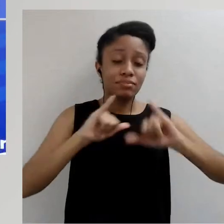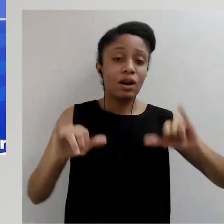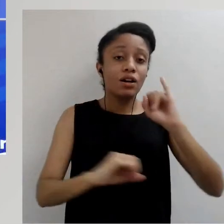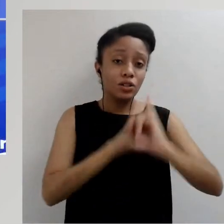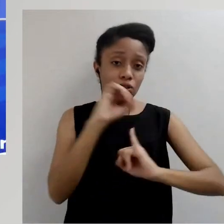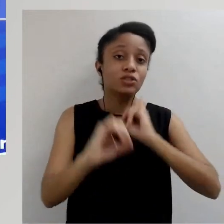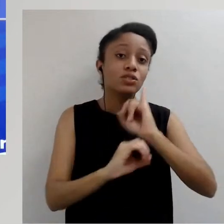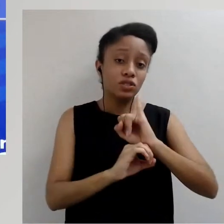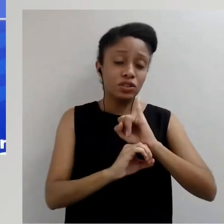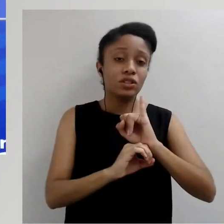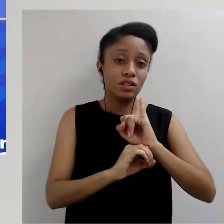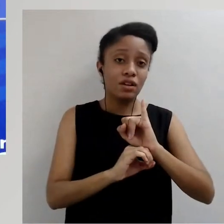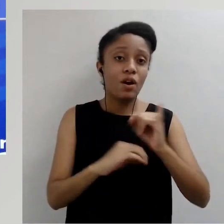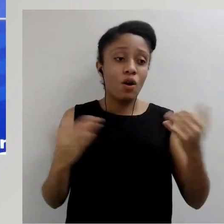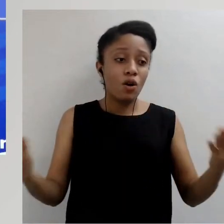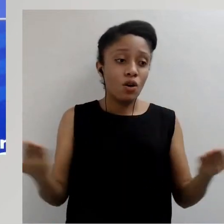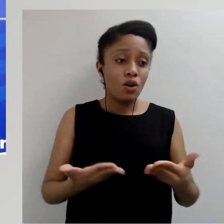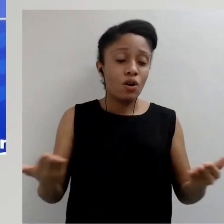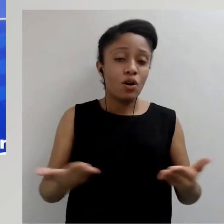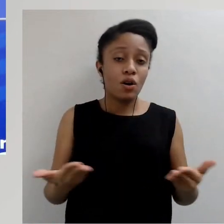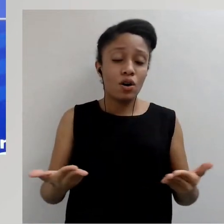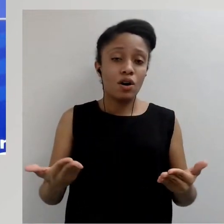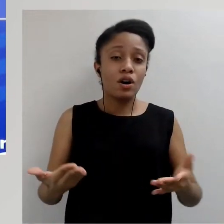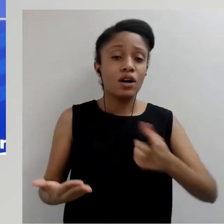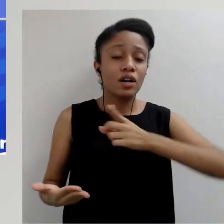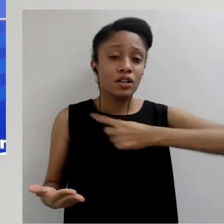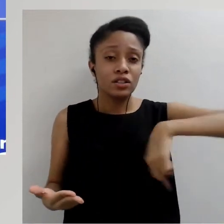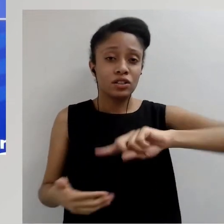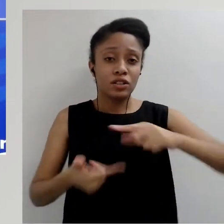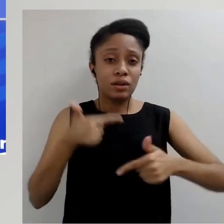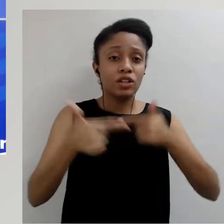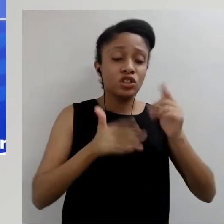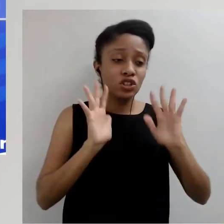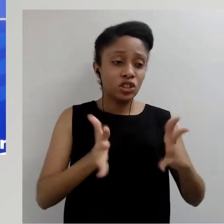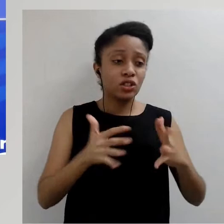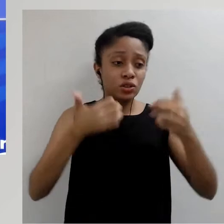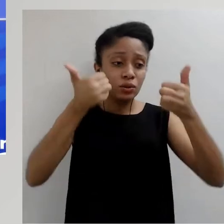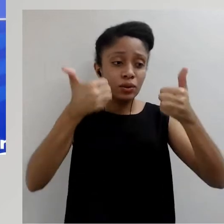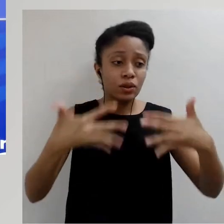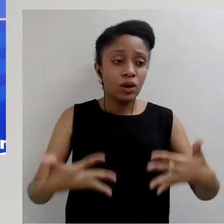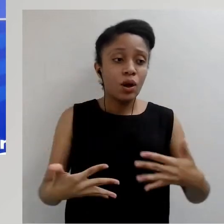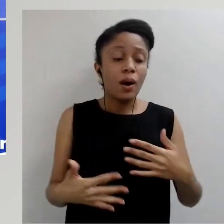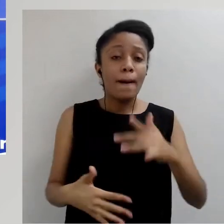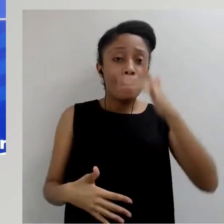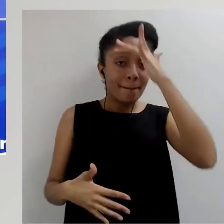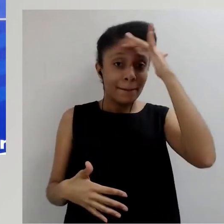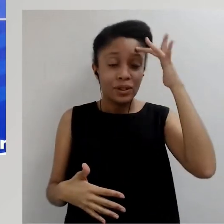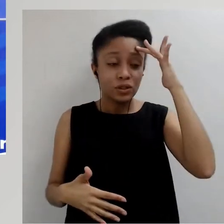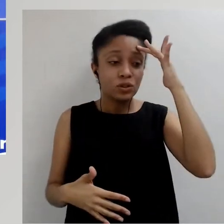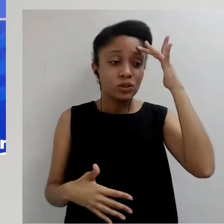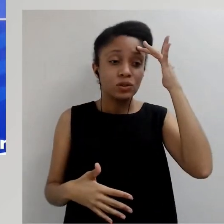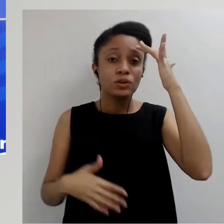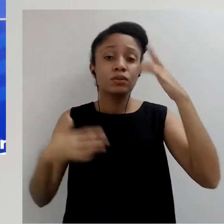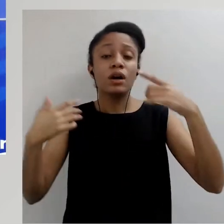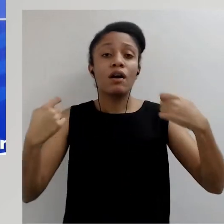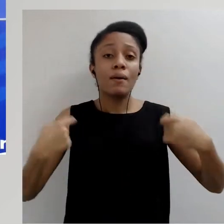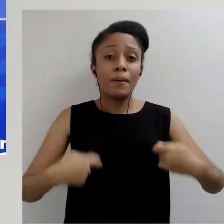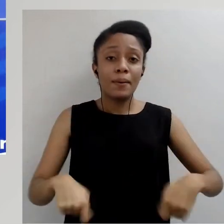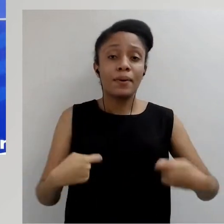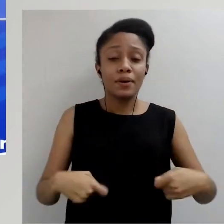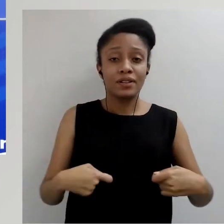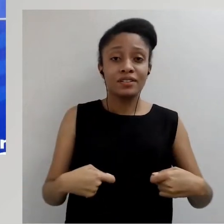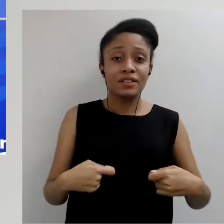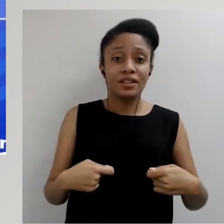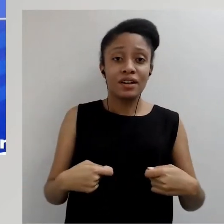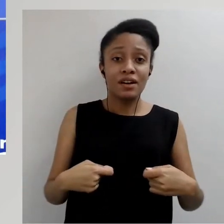advertising. So we searched on the market, as Professor David mentioned, we searched on the market for people with